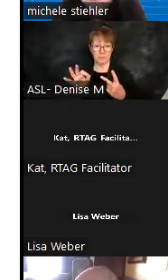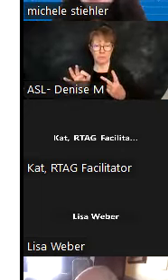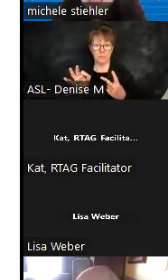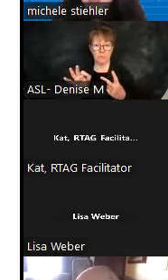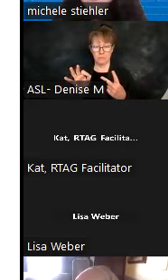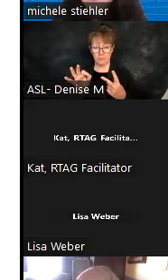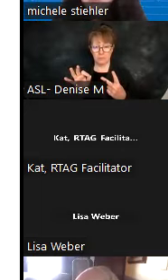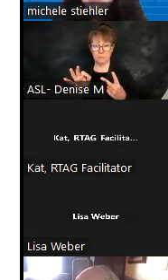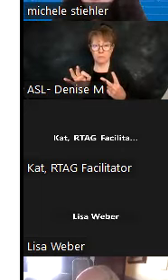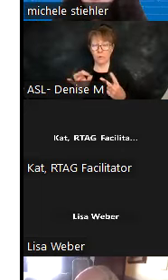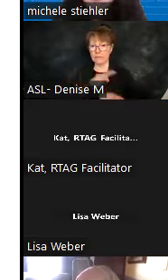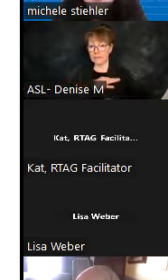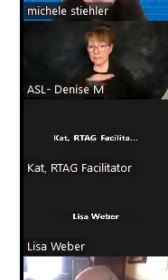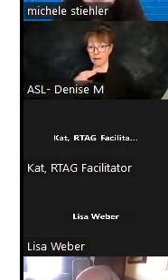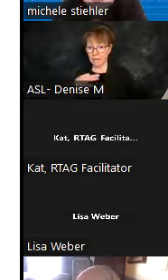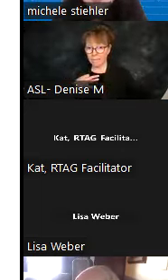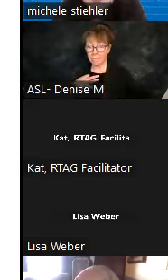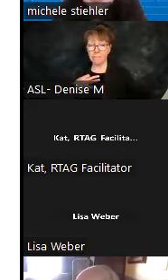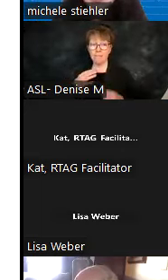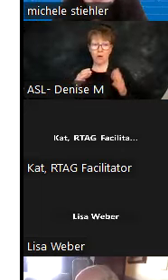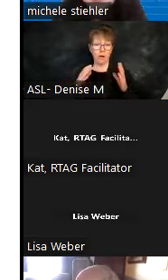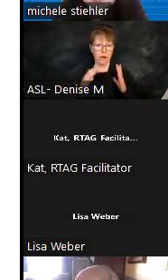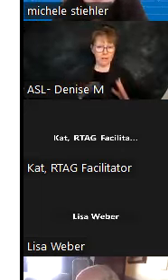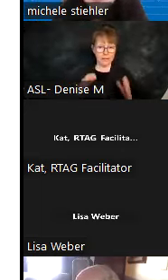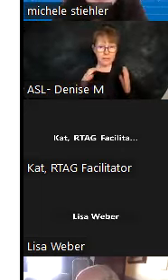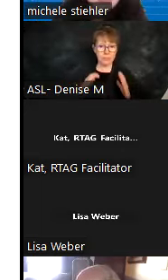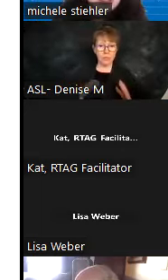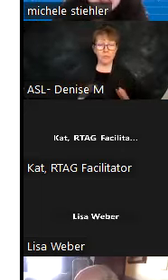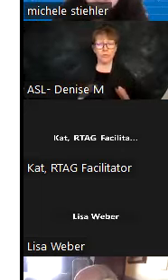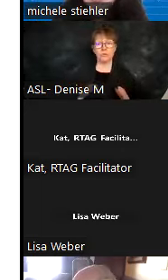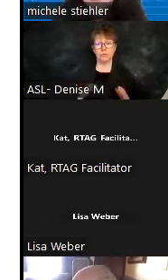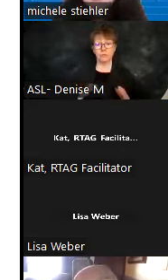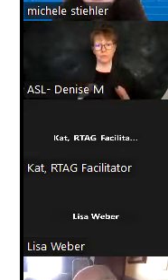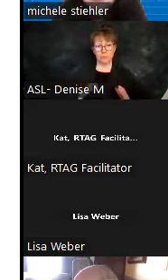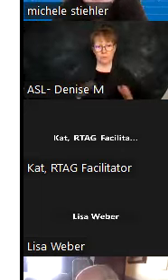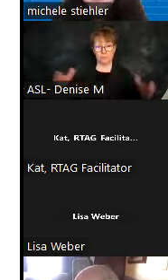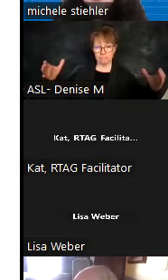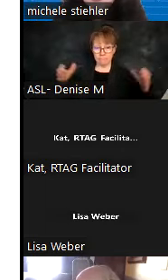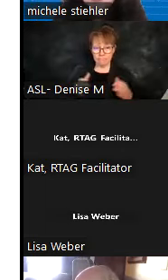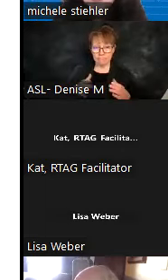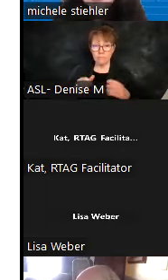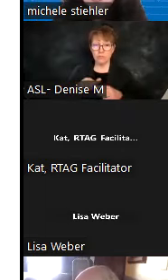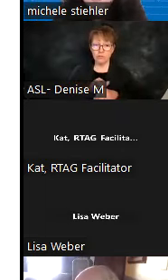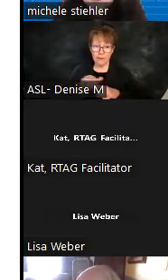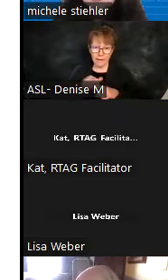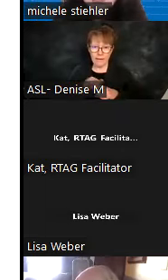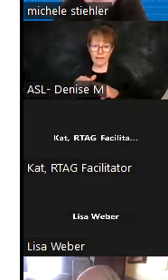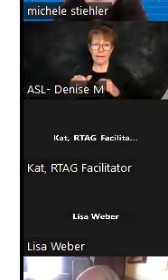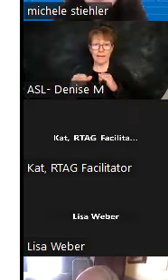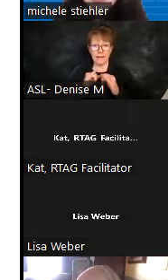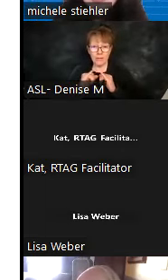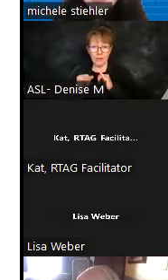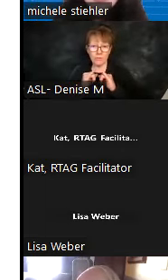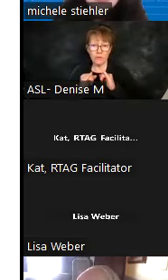our staff and our customers to be trained and interviewed in more